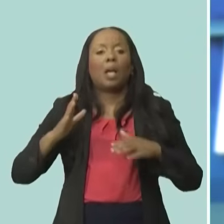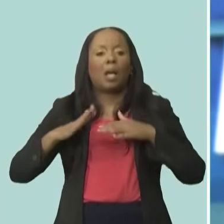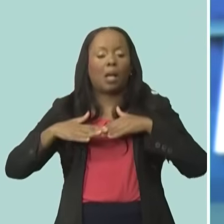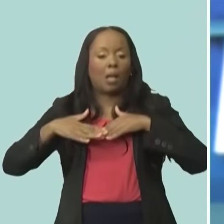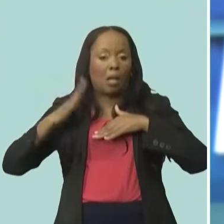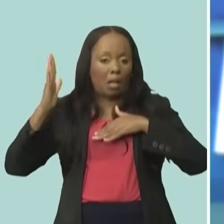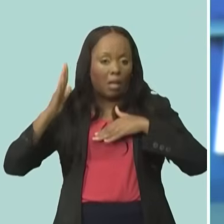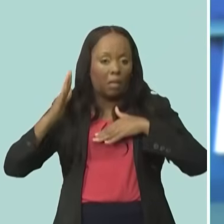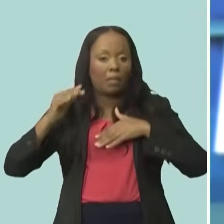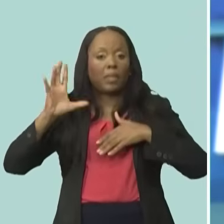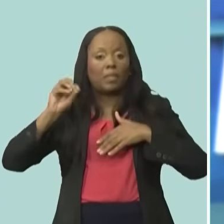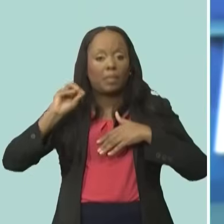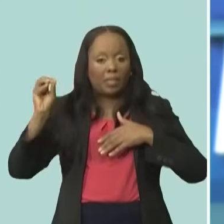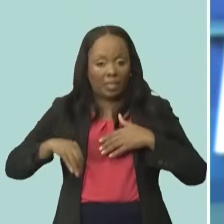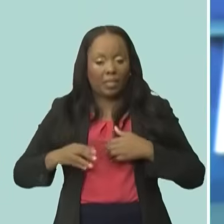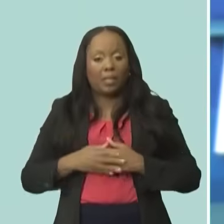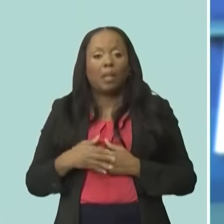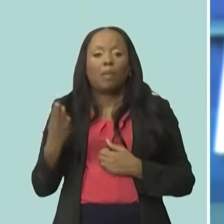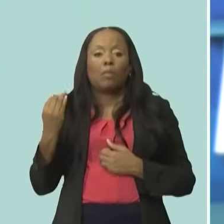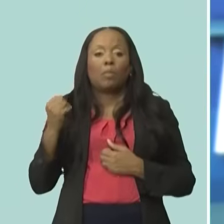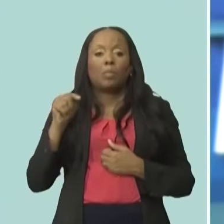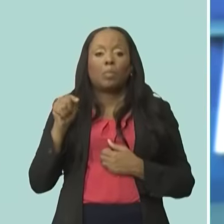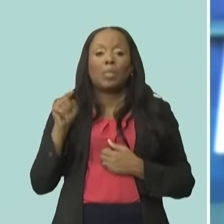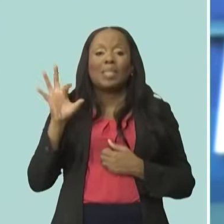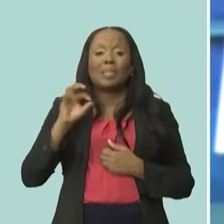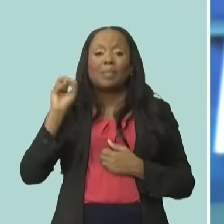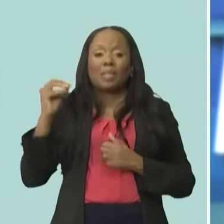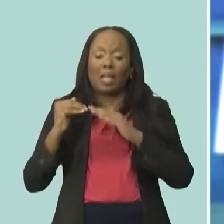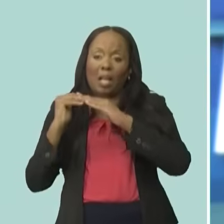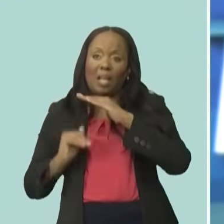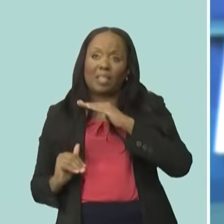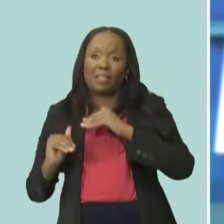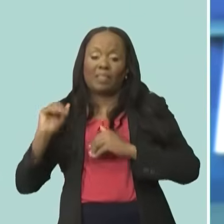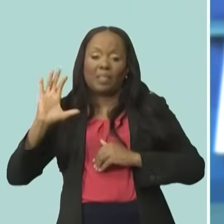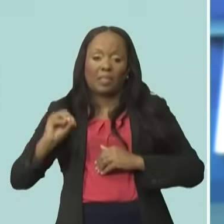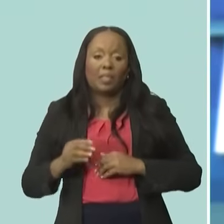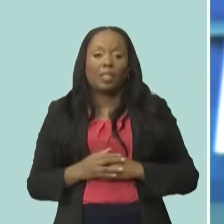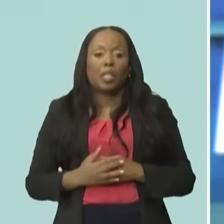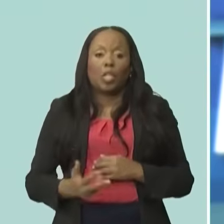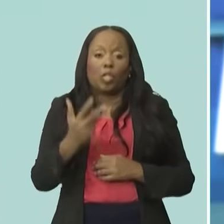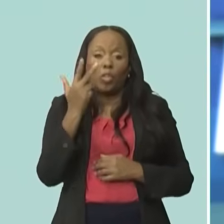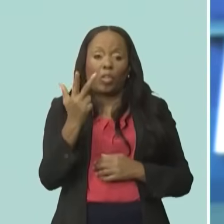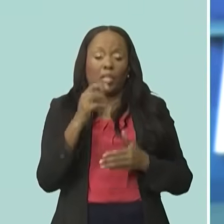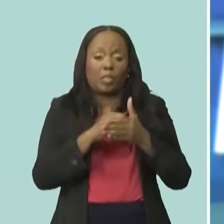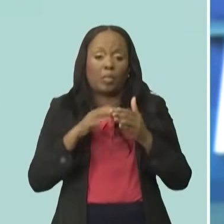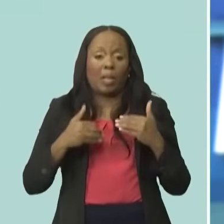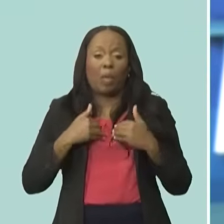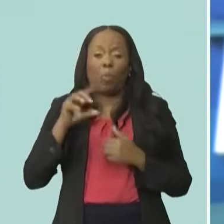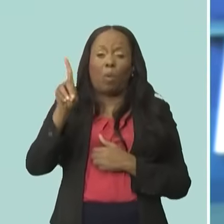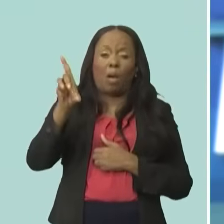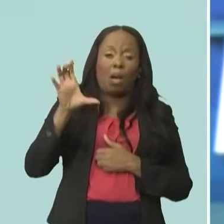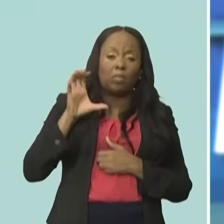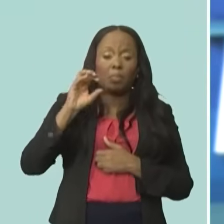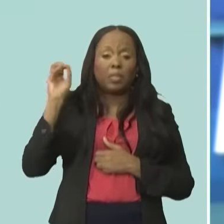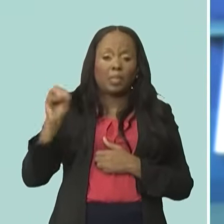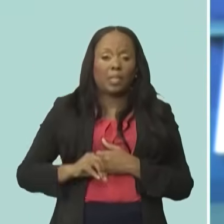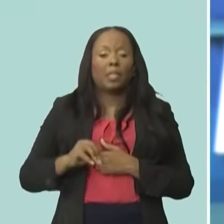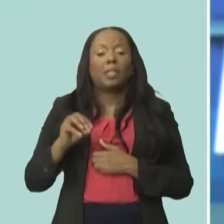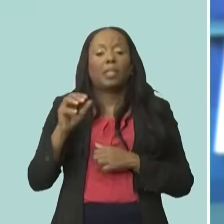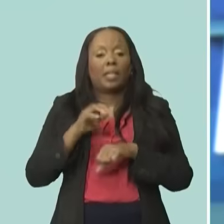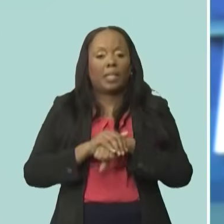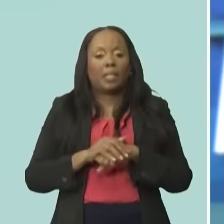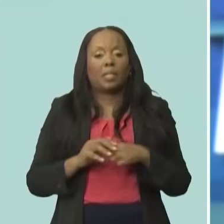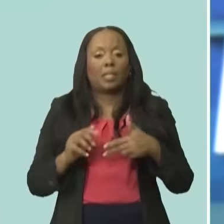remaining 14.9% scored below 50. Of the 3 students who scored full marks on the English paper, 1 came